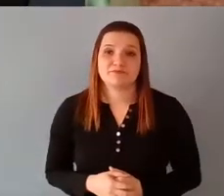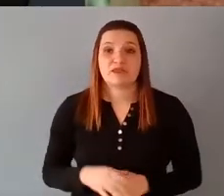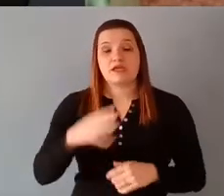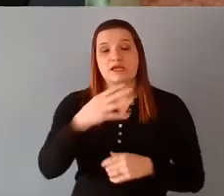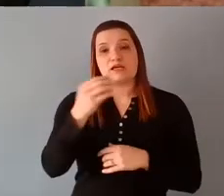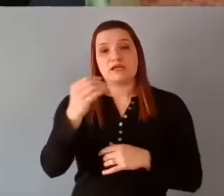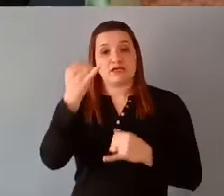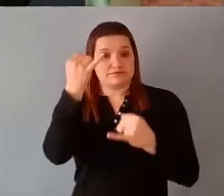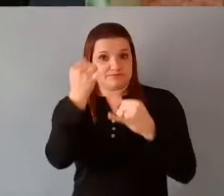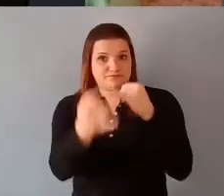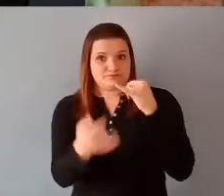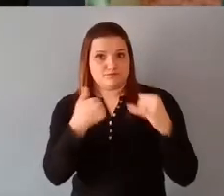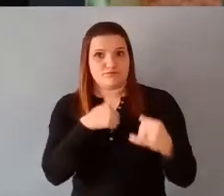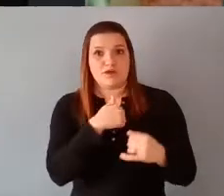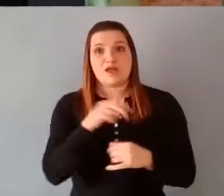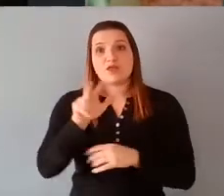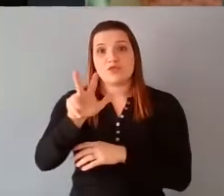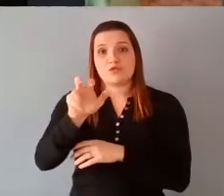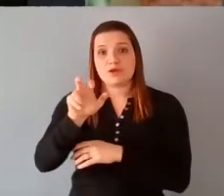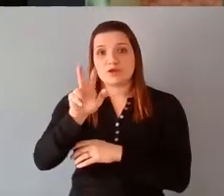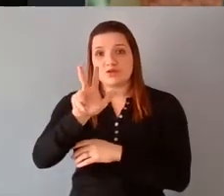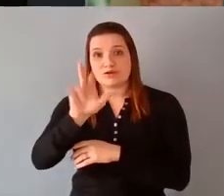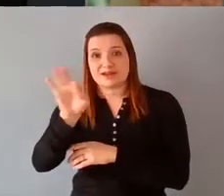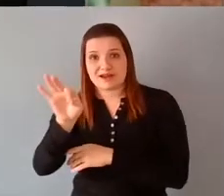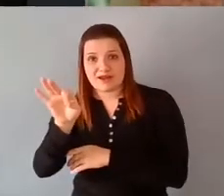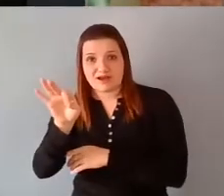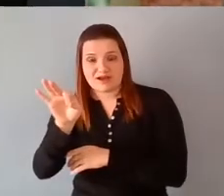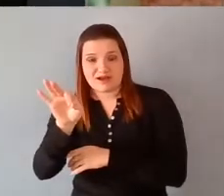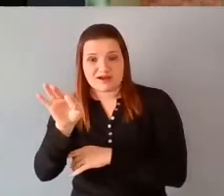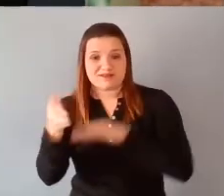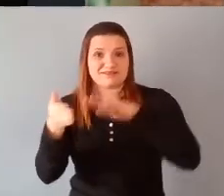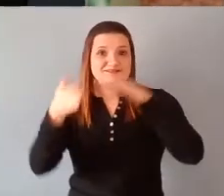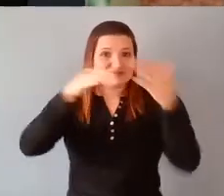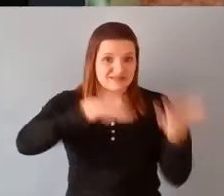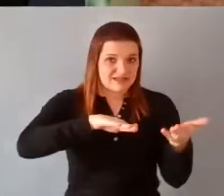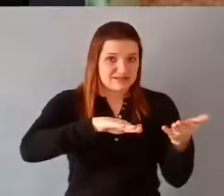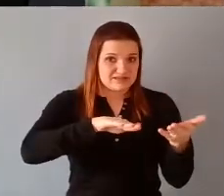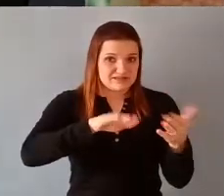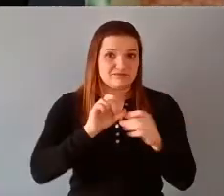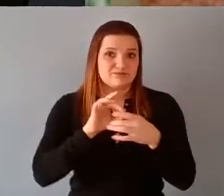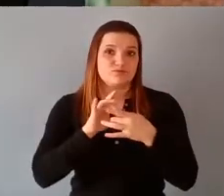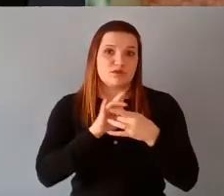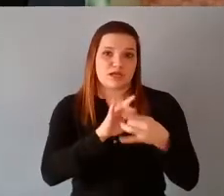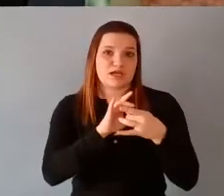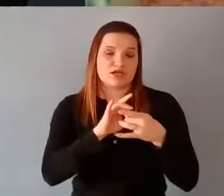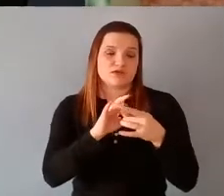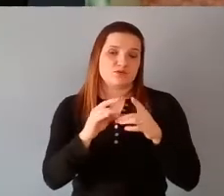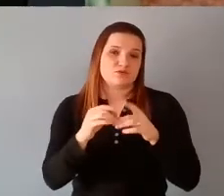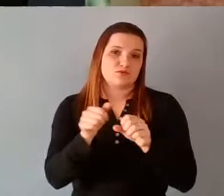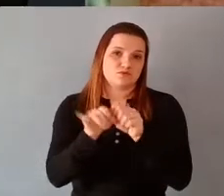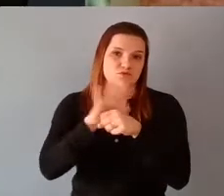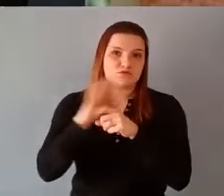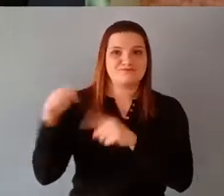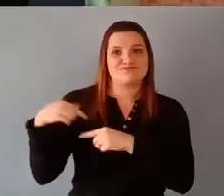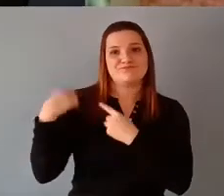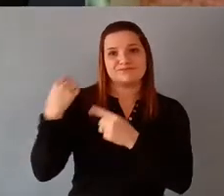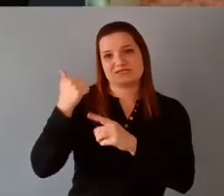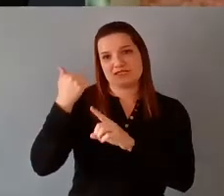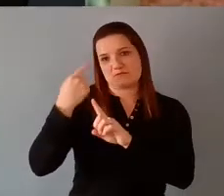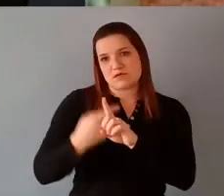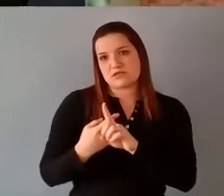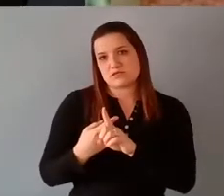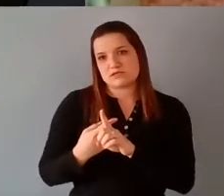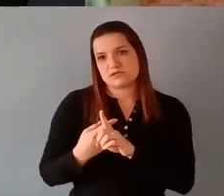had 339 deaths, COVID-related deaths over the 10-month period. That